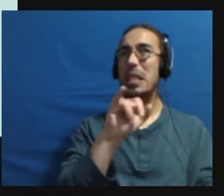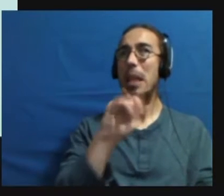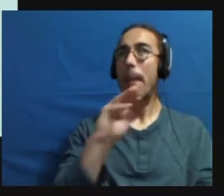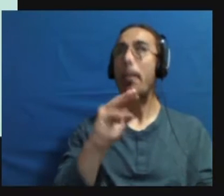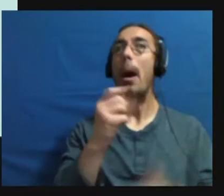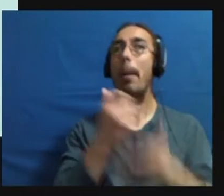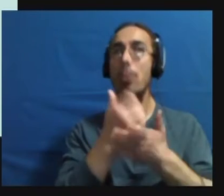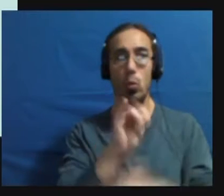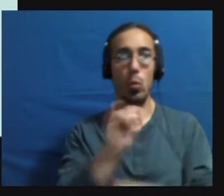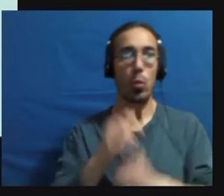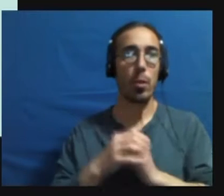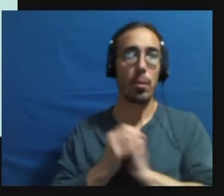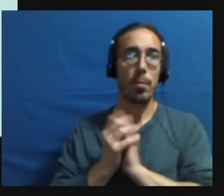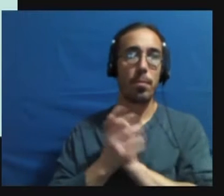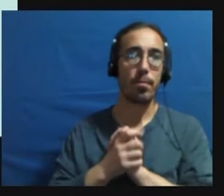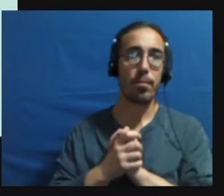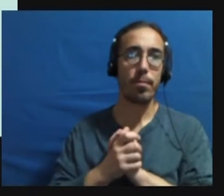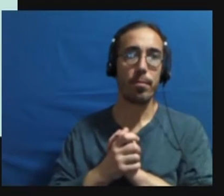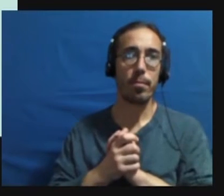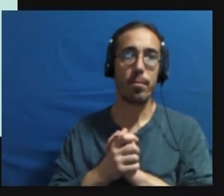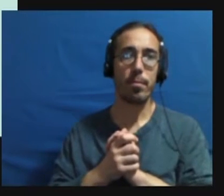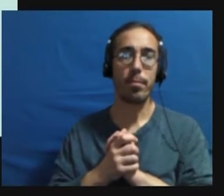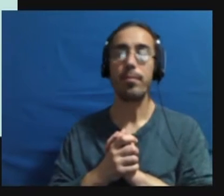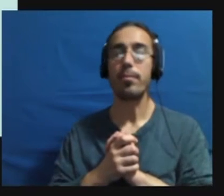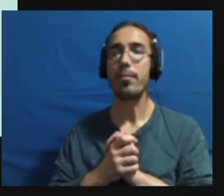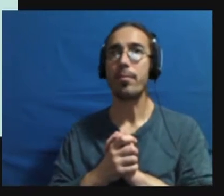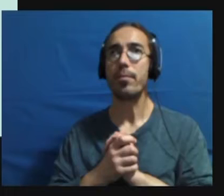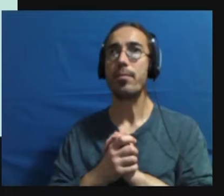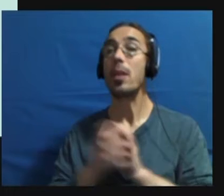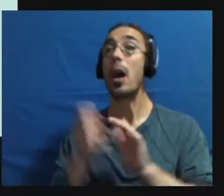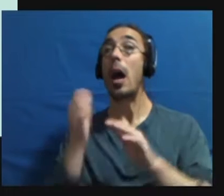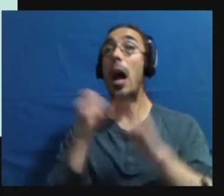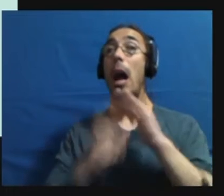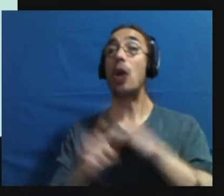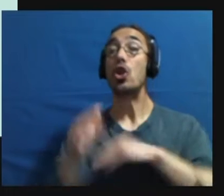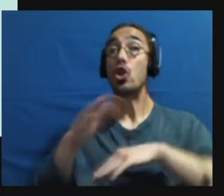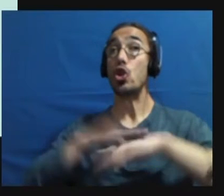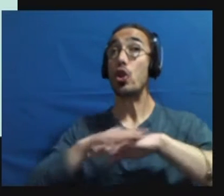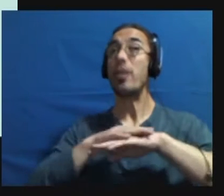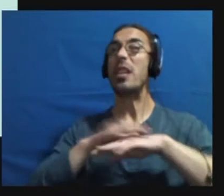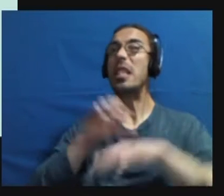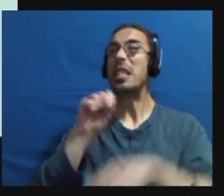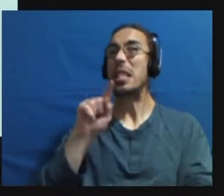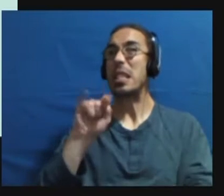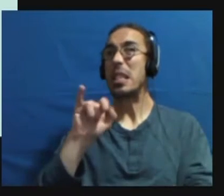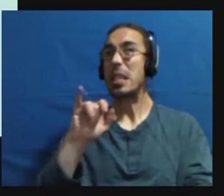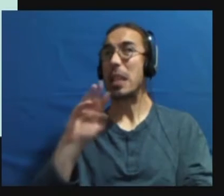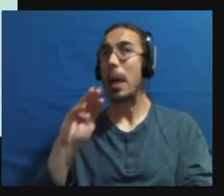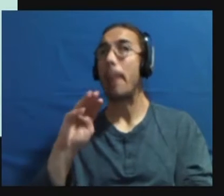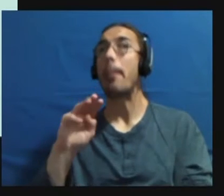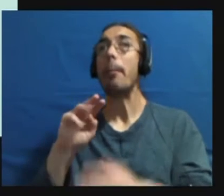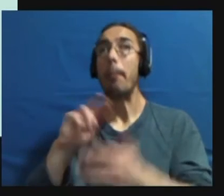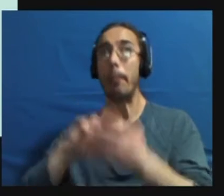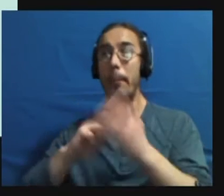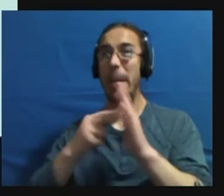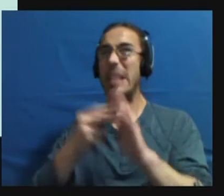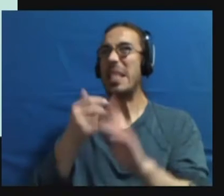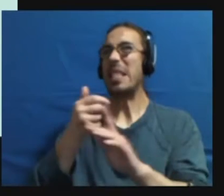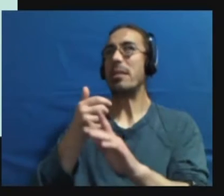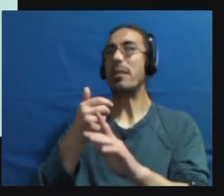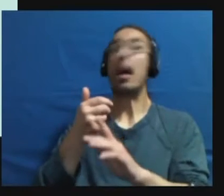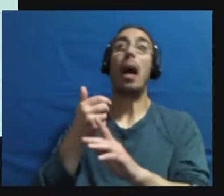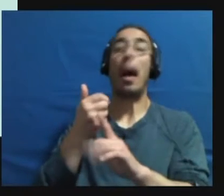And this is because underneath the surface, stimming can be a form of self regulation. So,